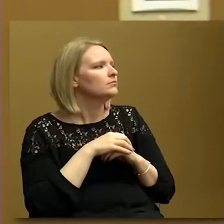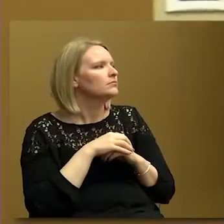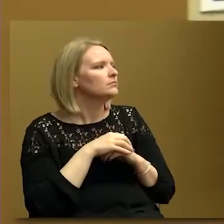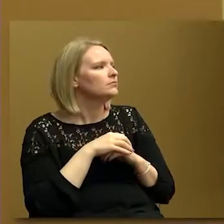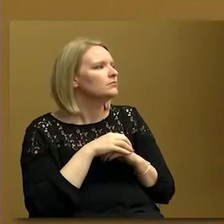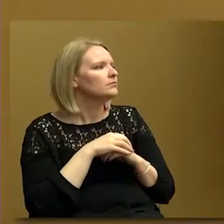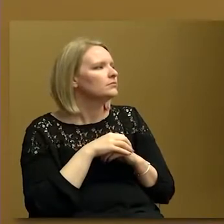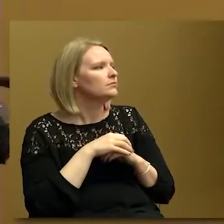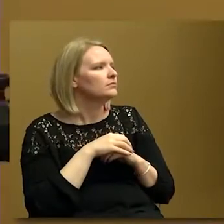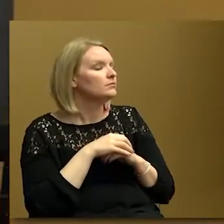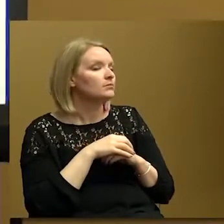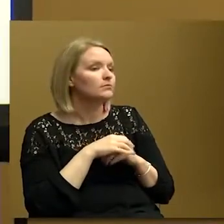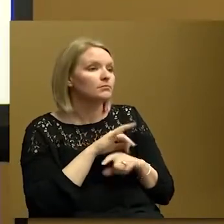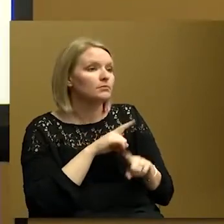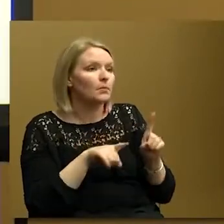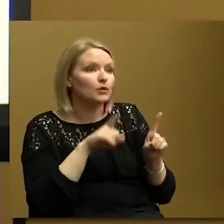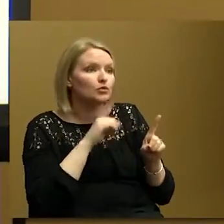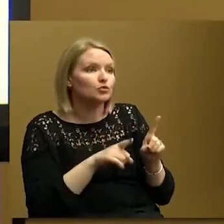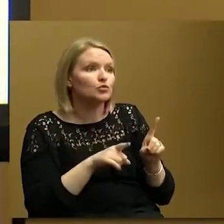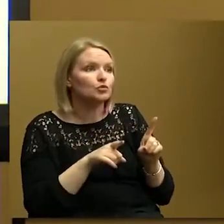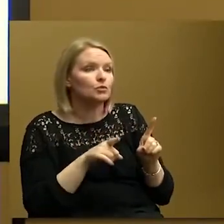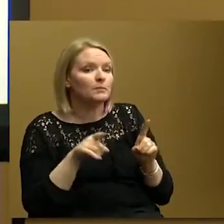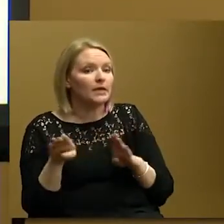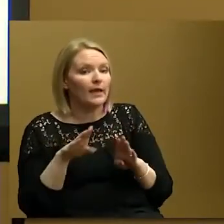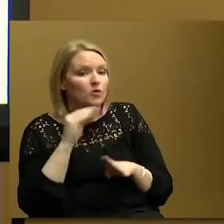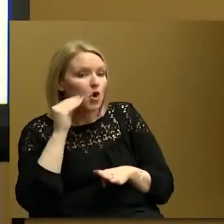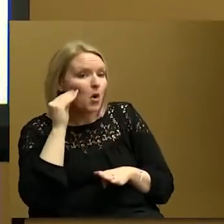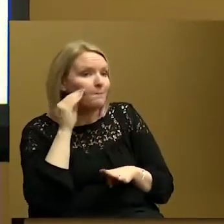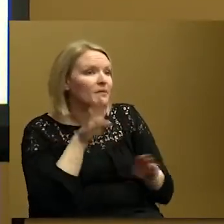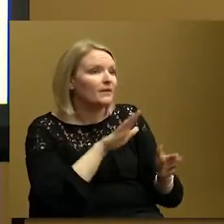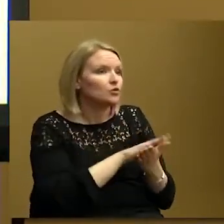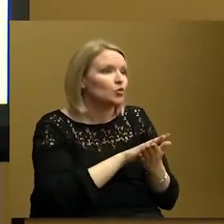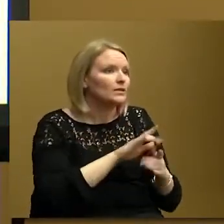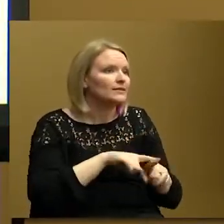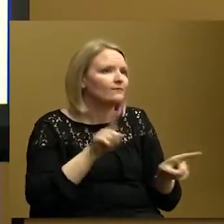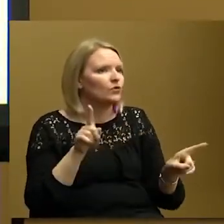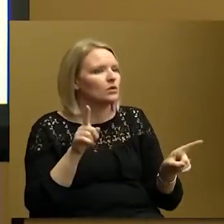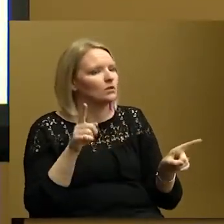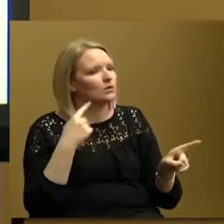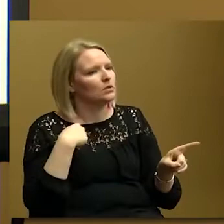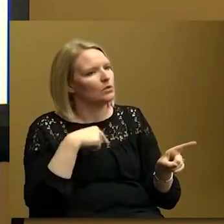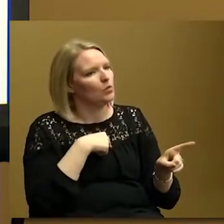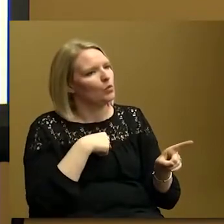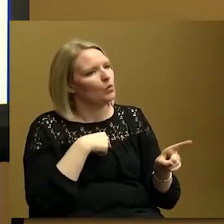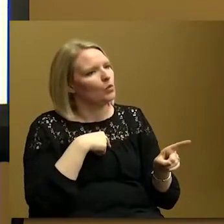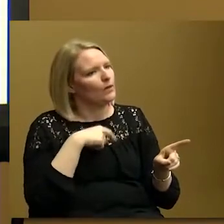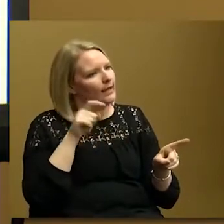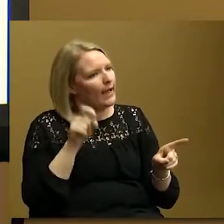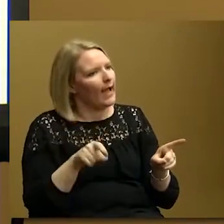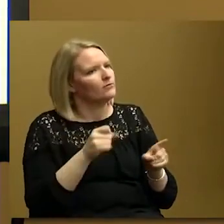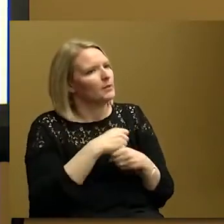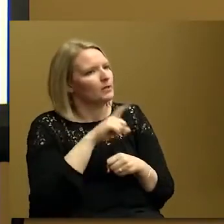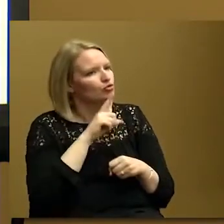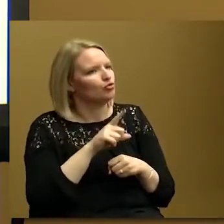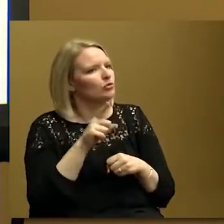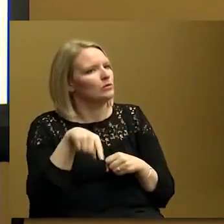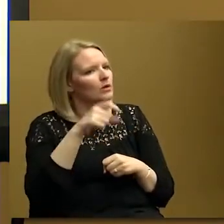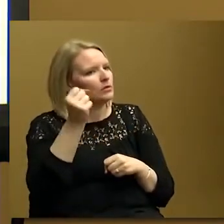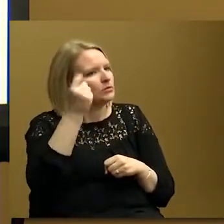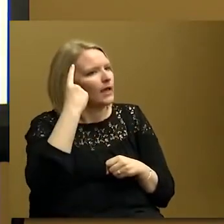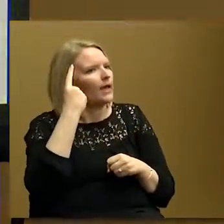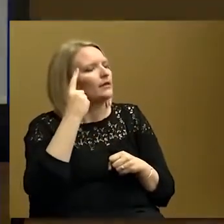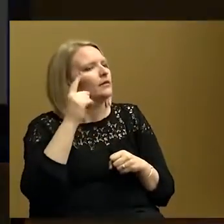they really do. And we have to validate that parents, kids will act differently at home than they do at